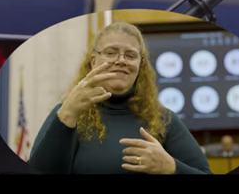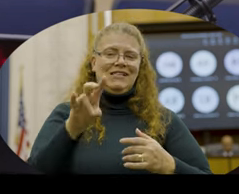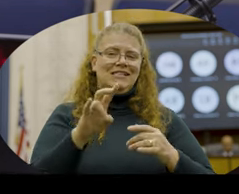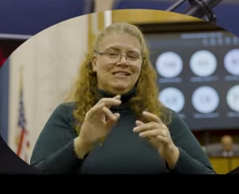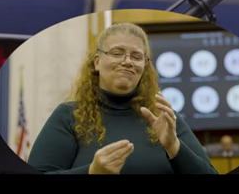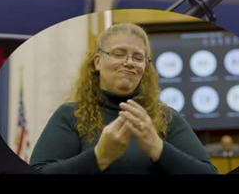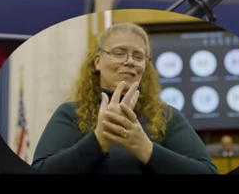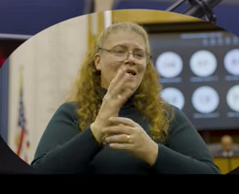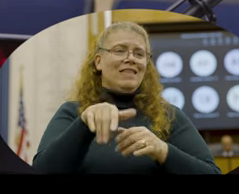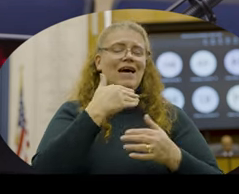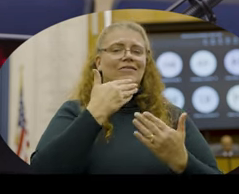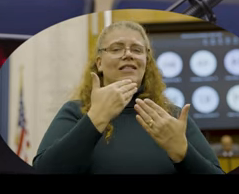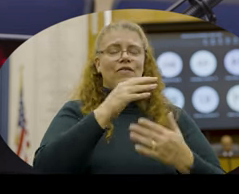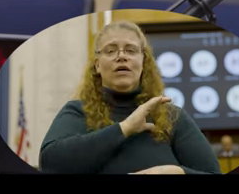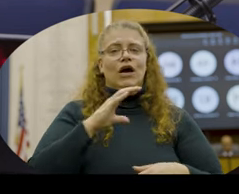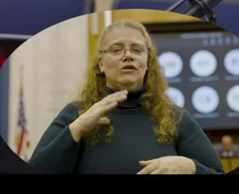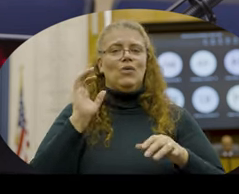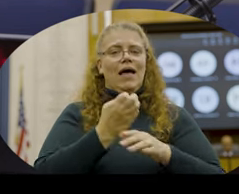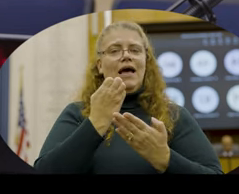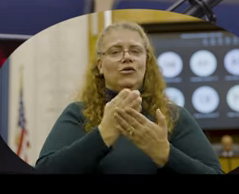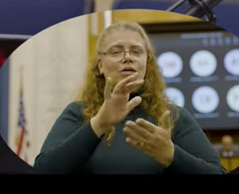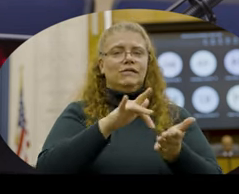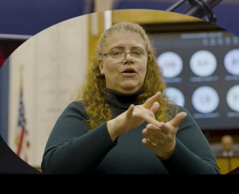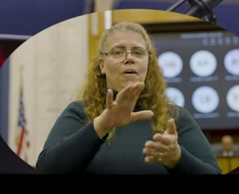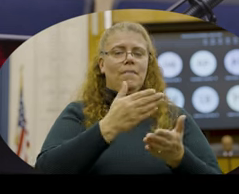example, during the summer of 2022,